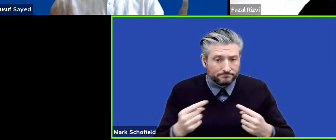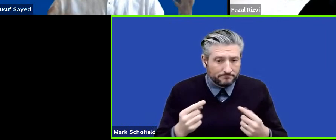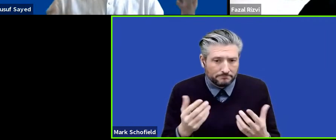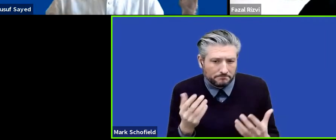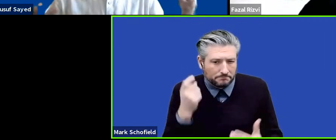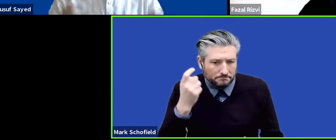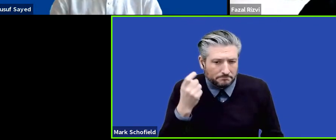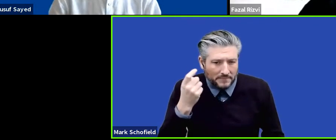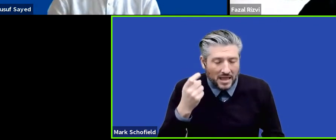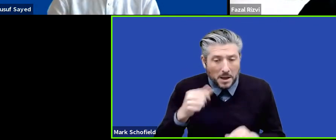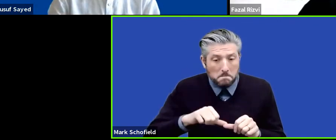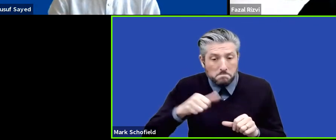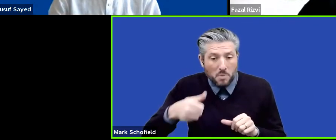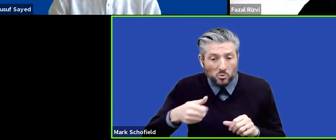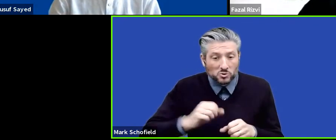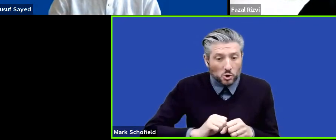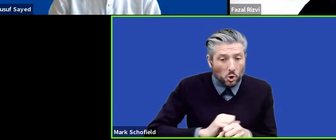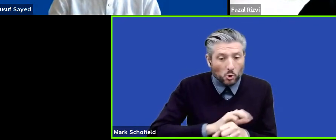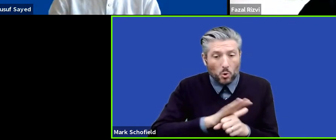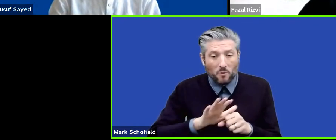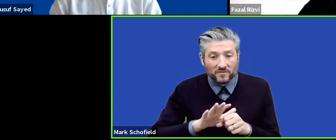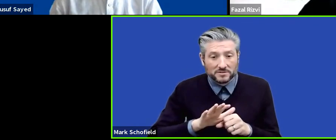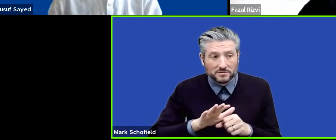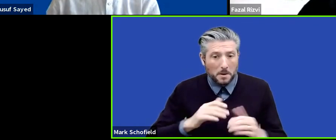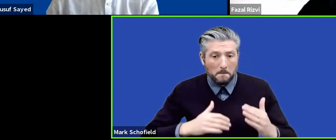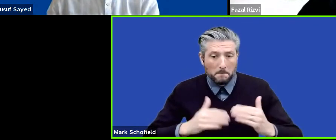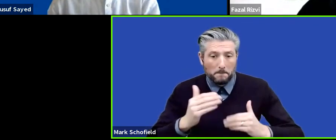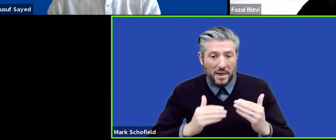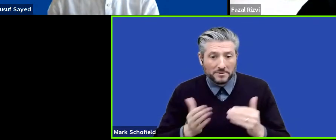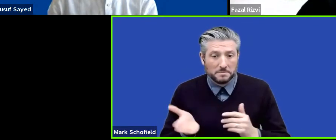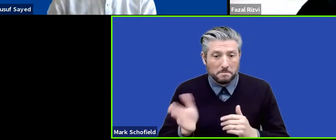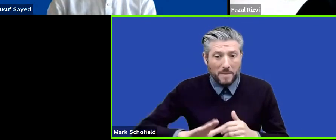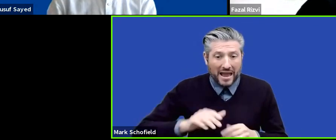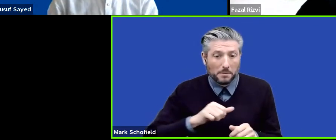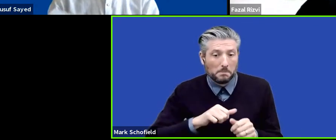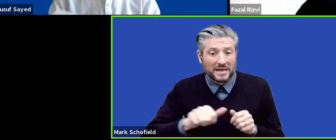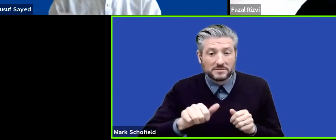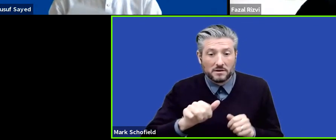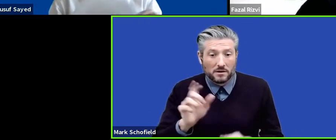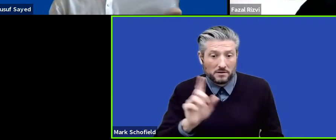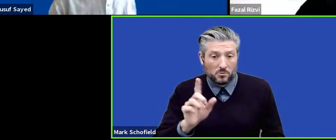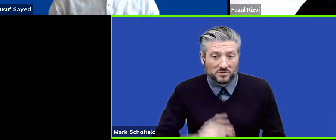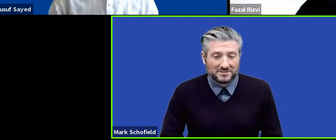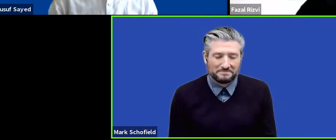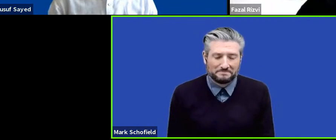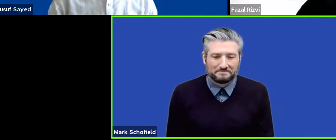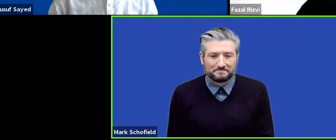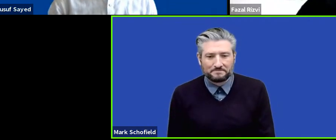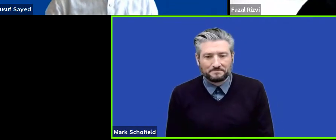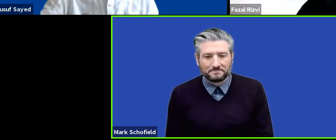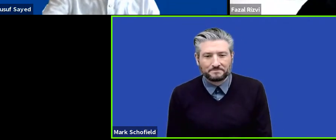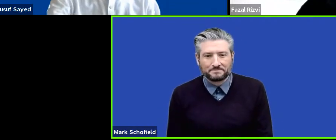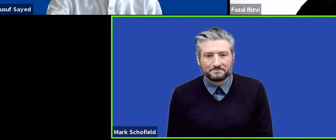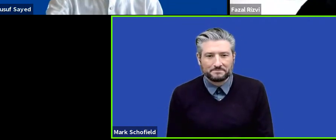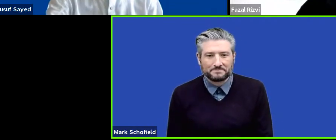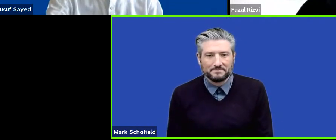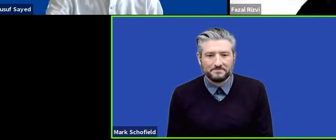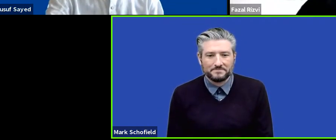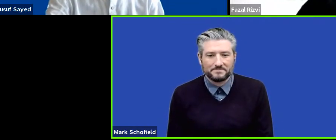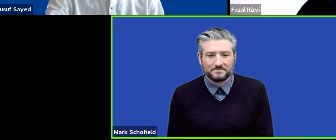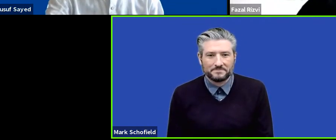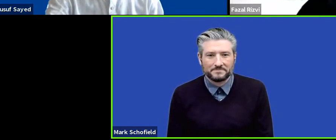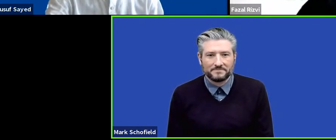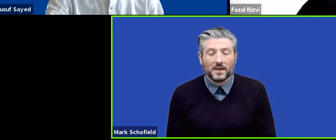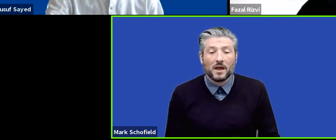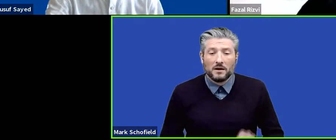a post-COVID or building back a better normal. Thank you. Thank you very much, Yusuf. To begin with,